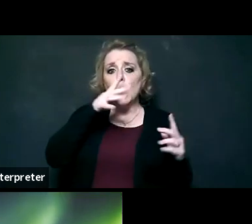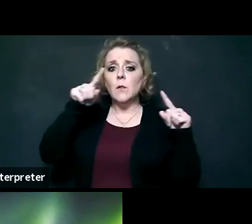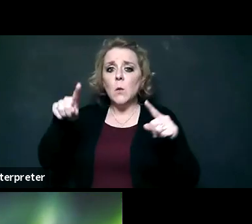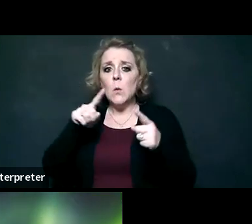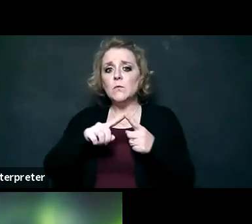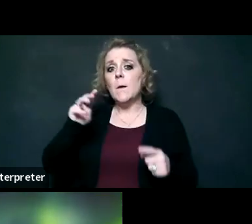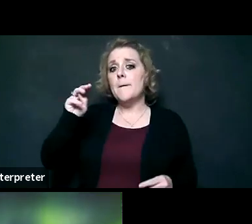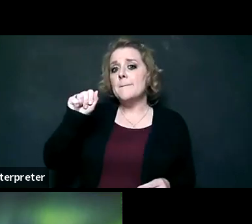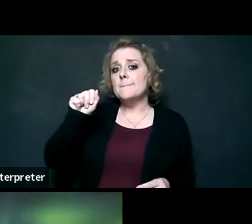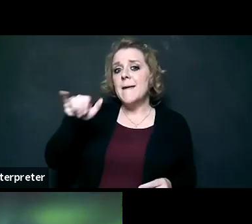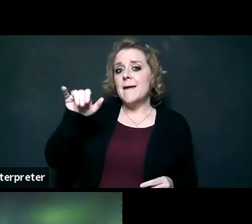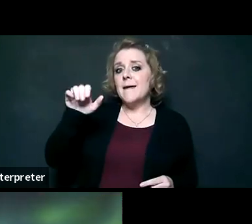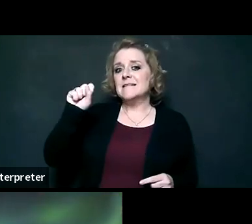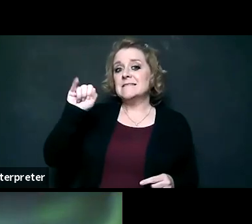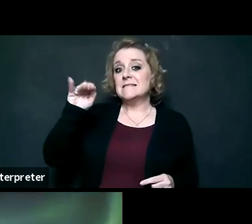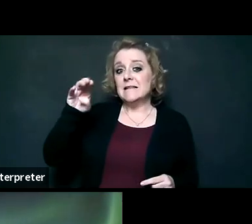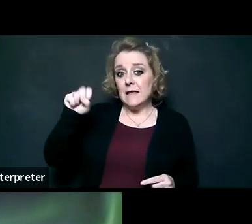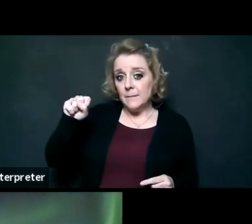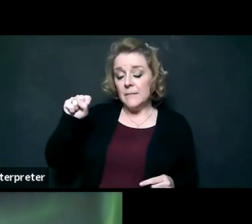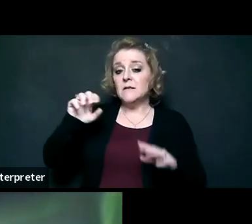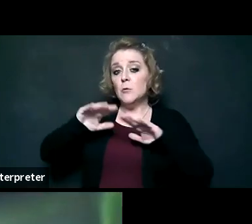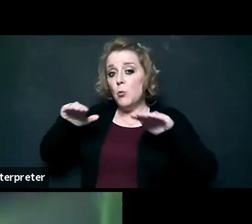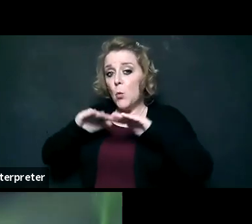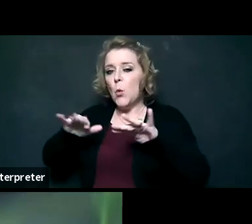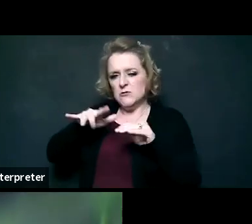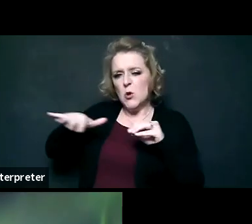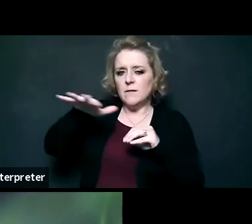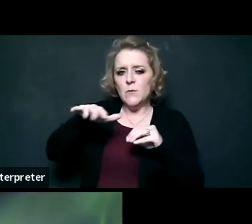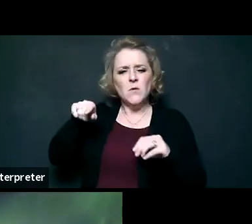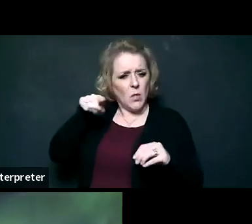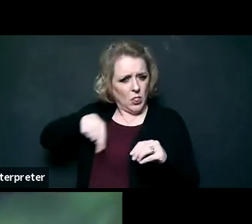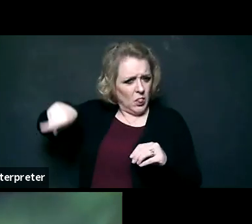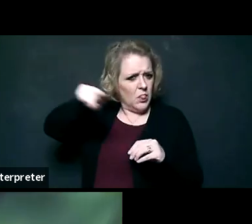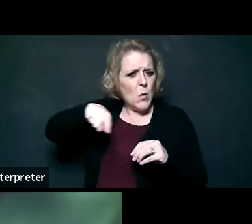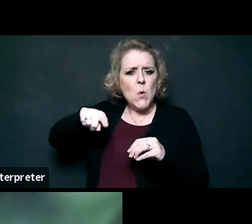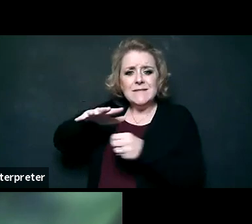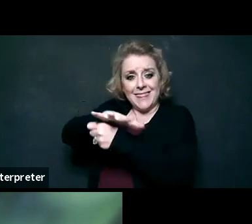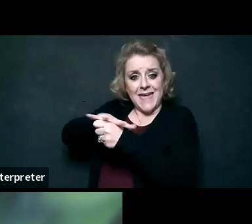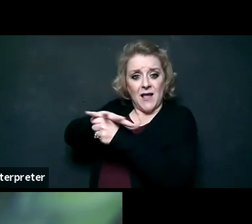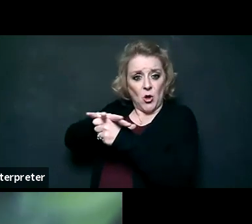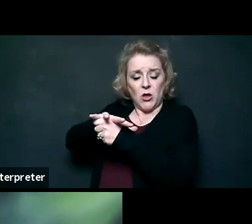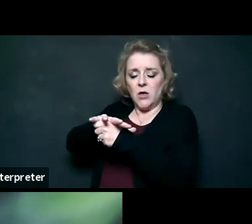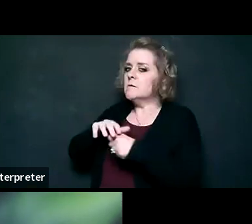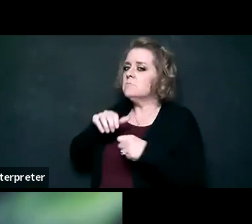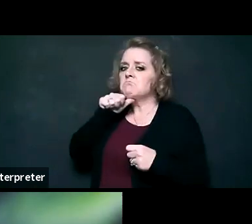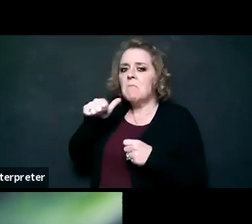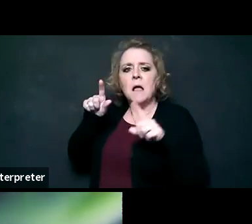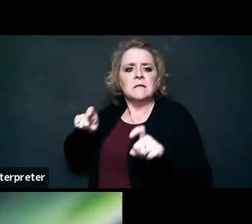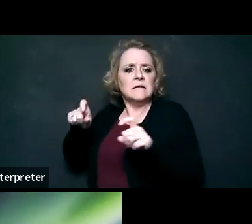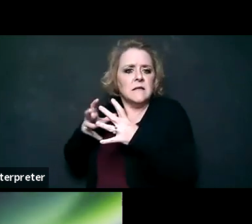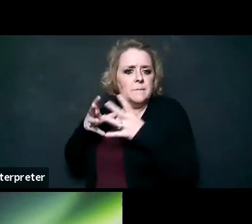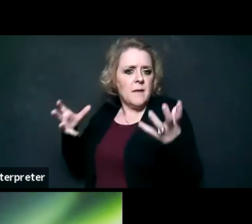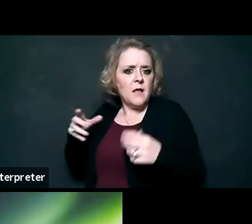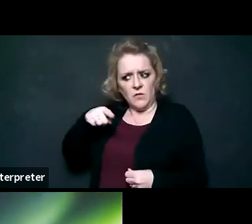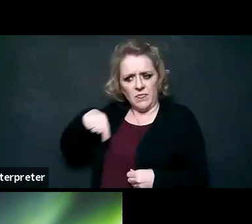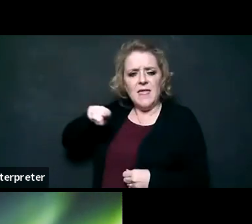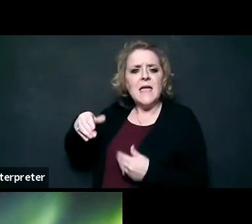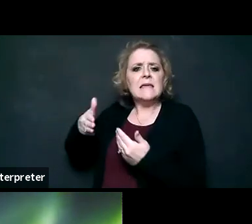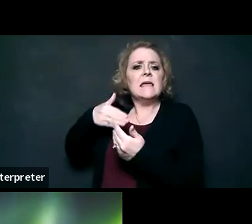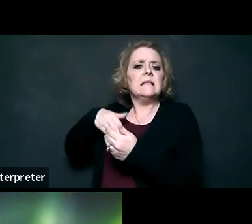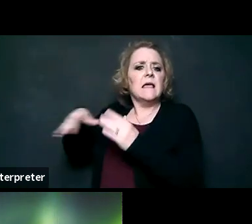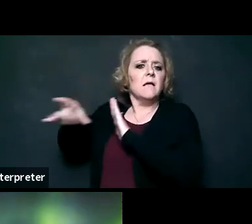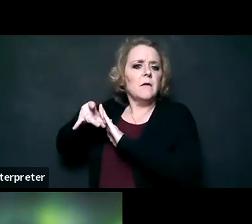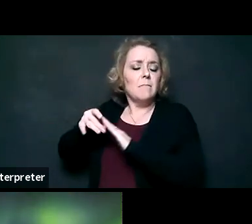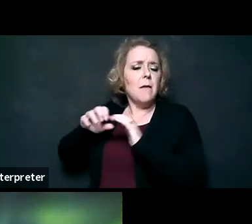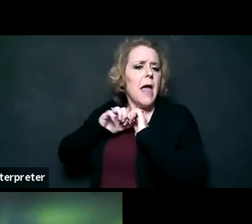Simmons pool? Aren't these pools in under-tested neighborhoods with vulnerable populations? I mean, are their temperatures going to be taken?